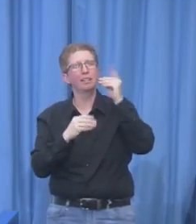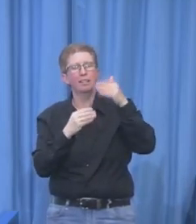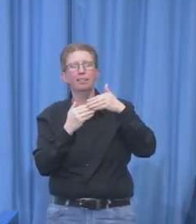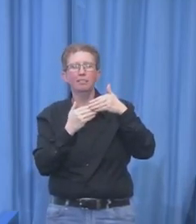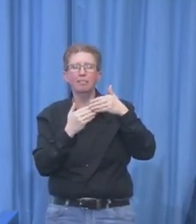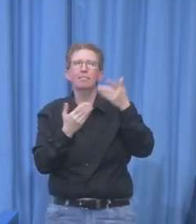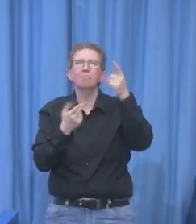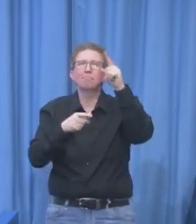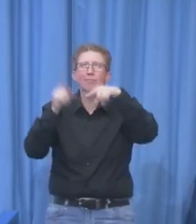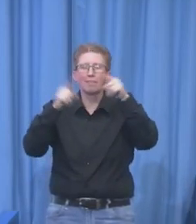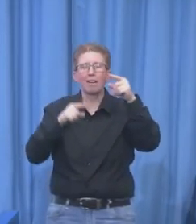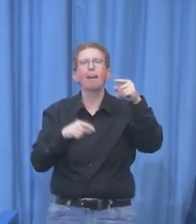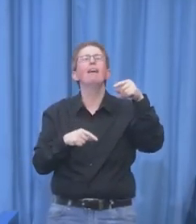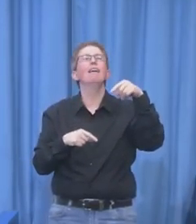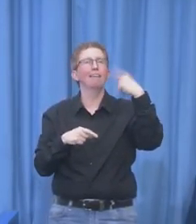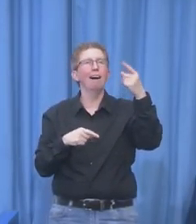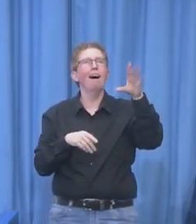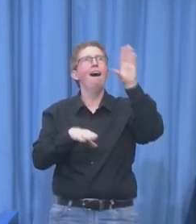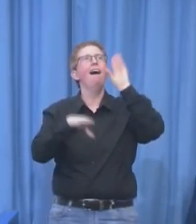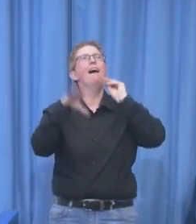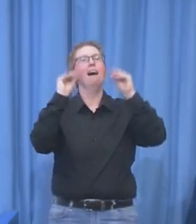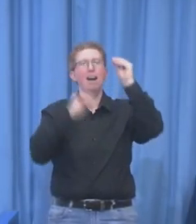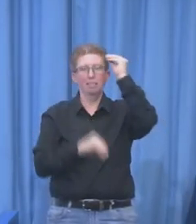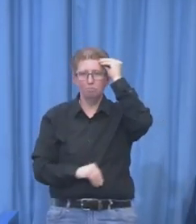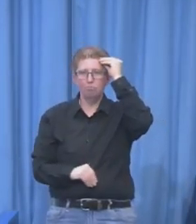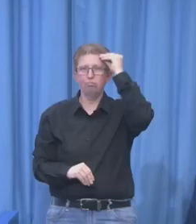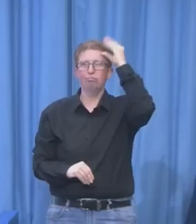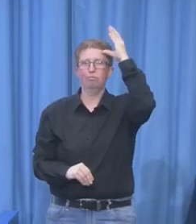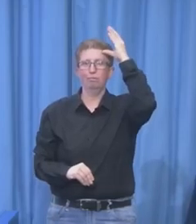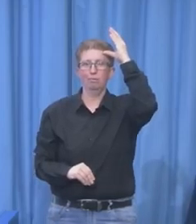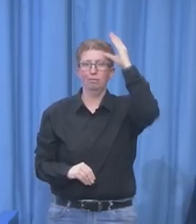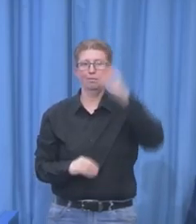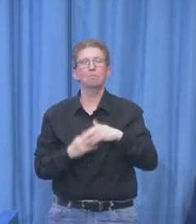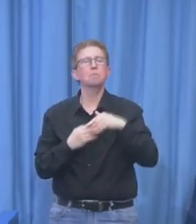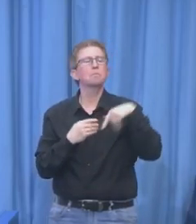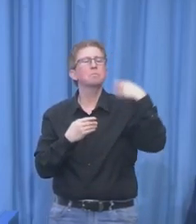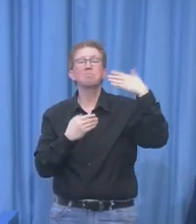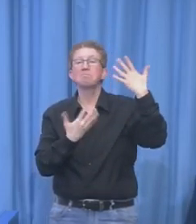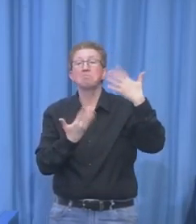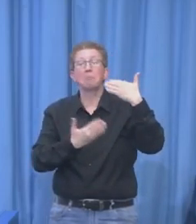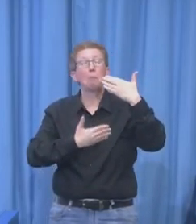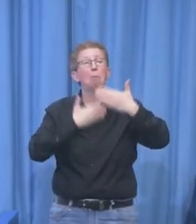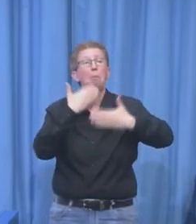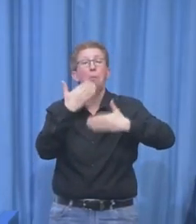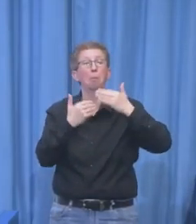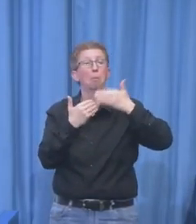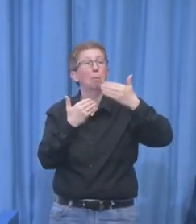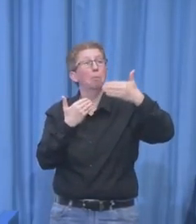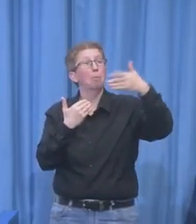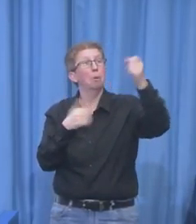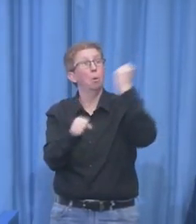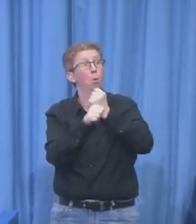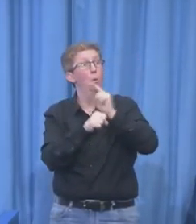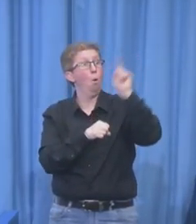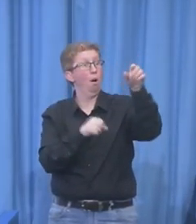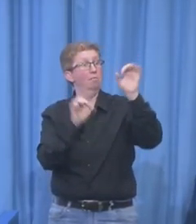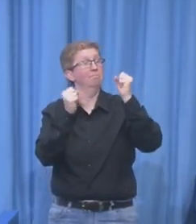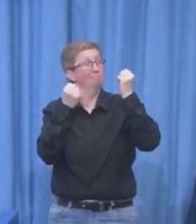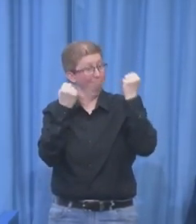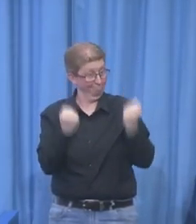the CV. The internship will be aligned in the CV and they can go and say we did this and this, and this can